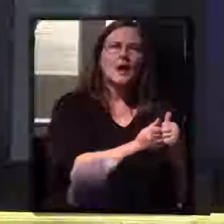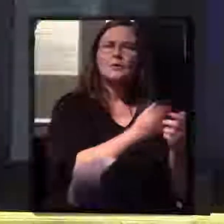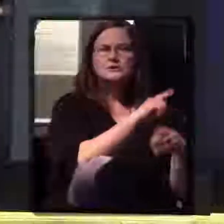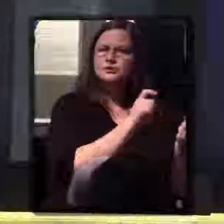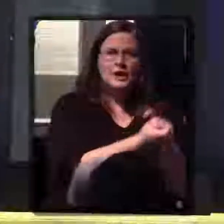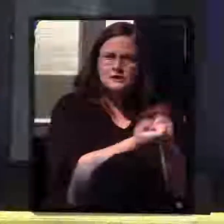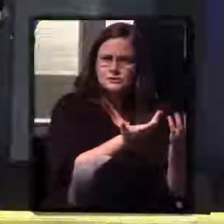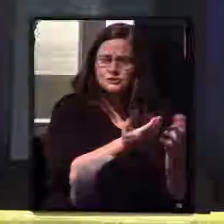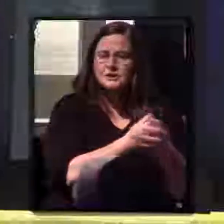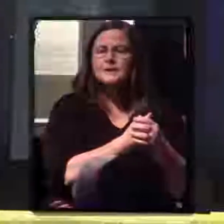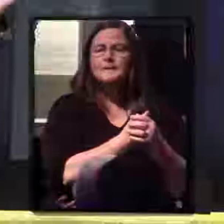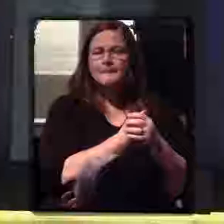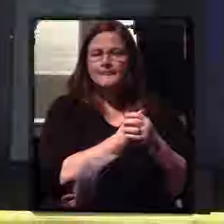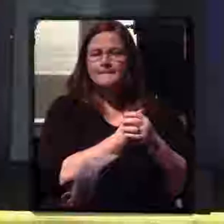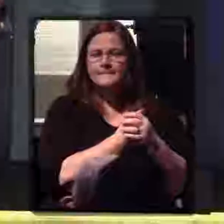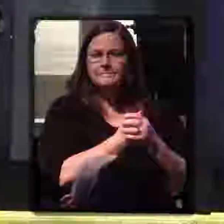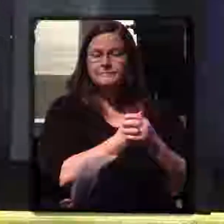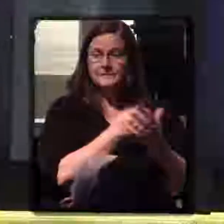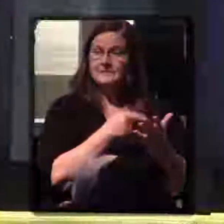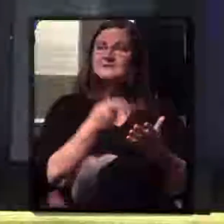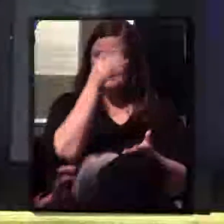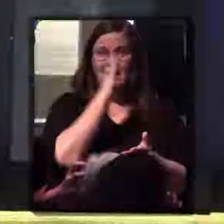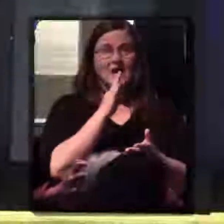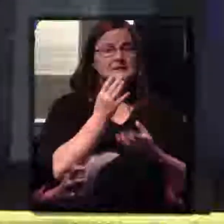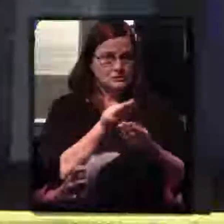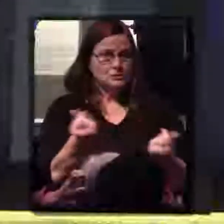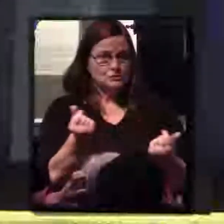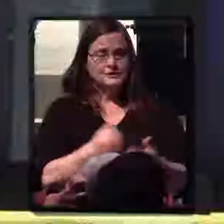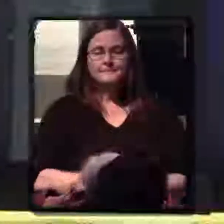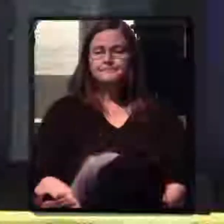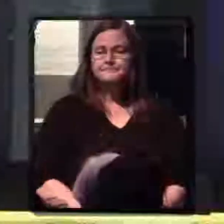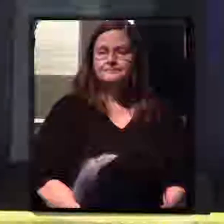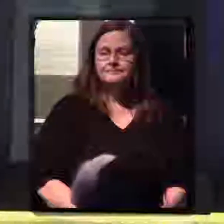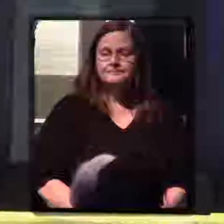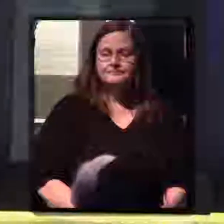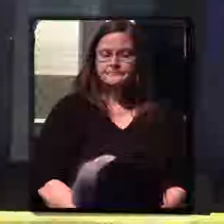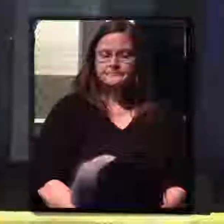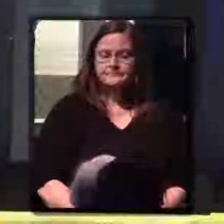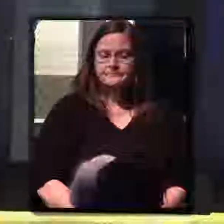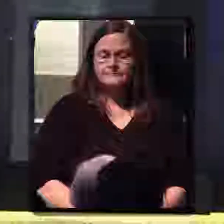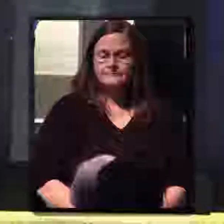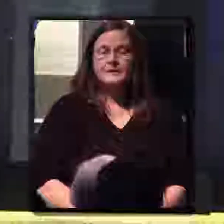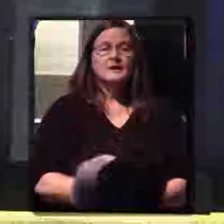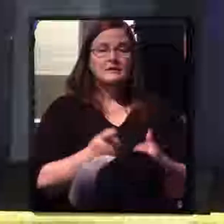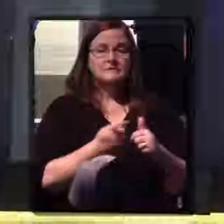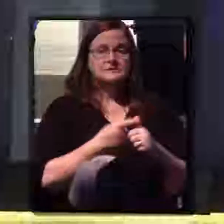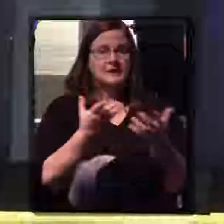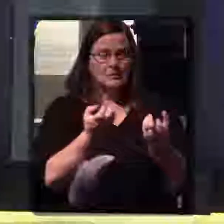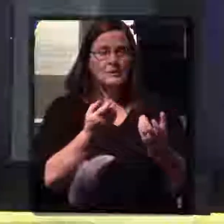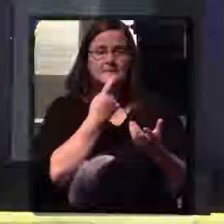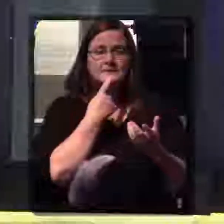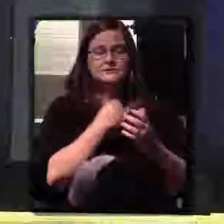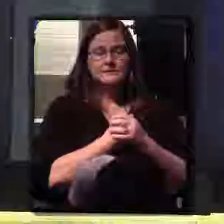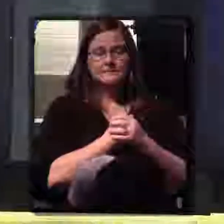around and around, and how is this ever going to change? And this is God's solution.